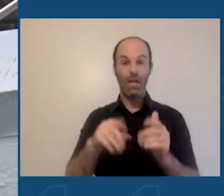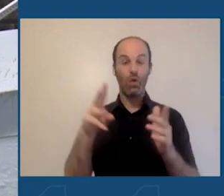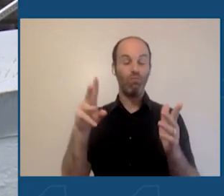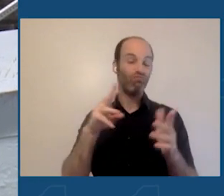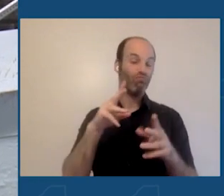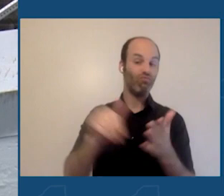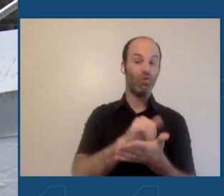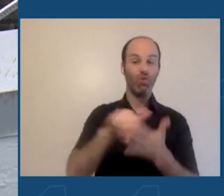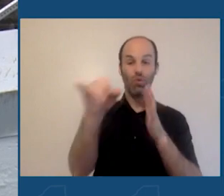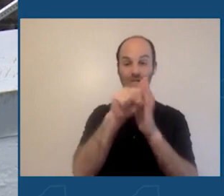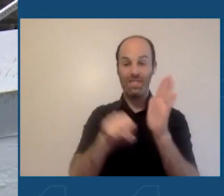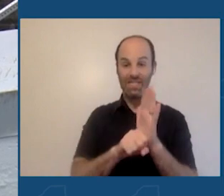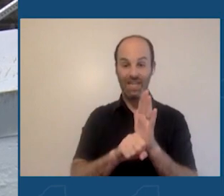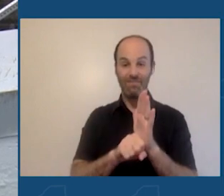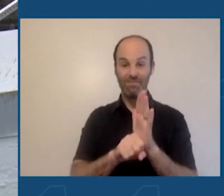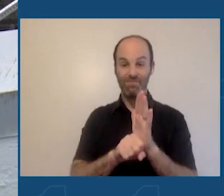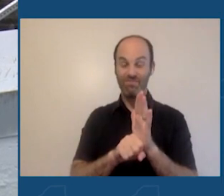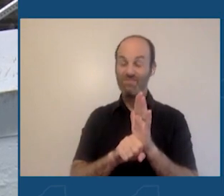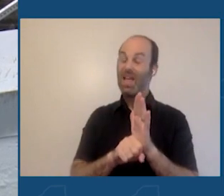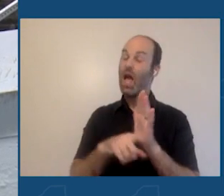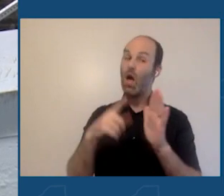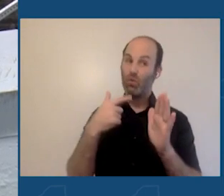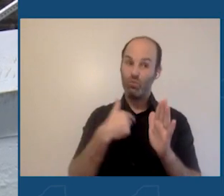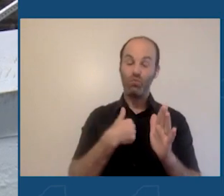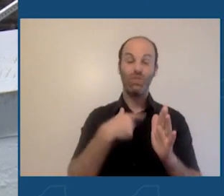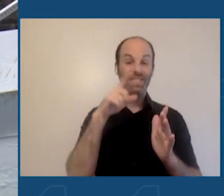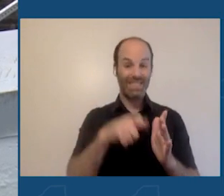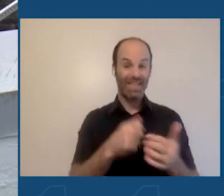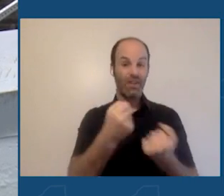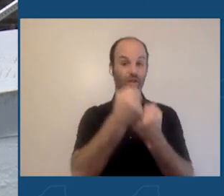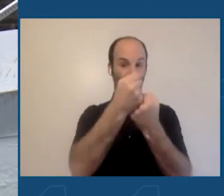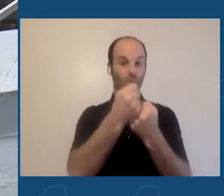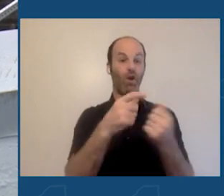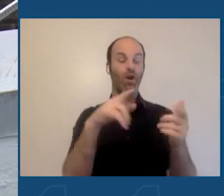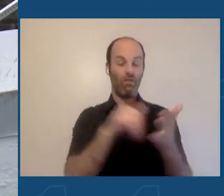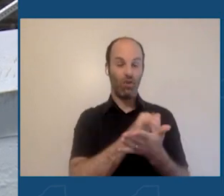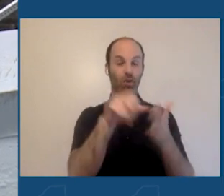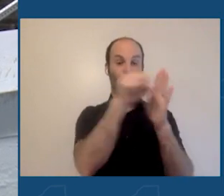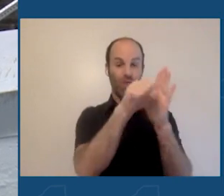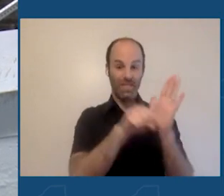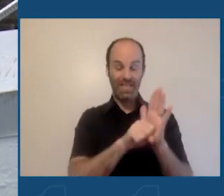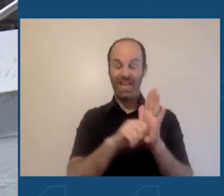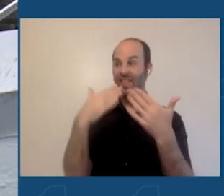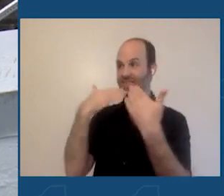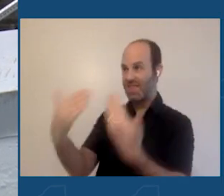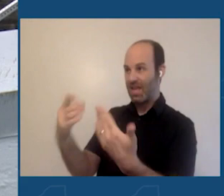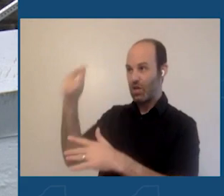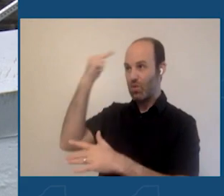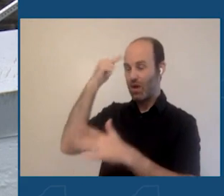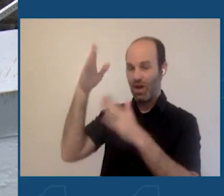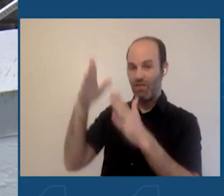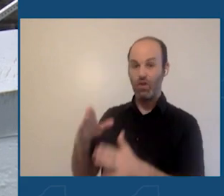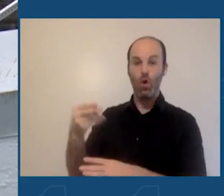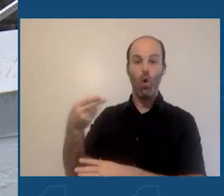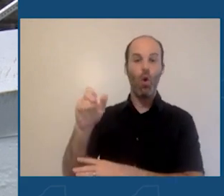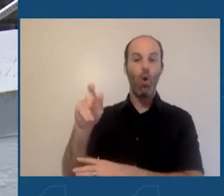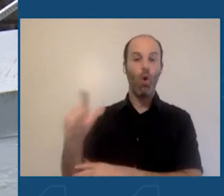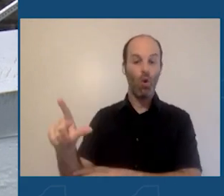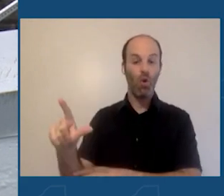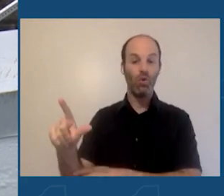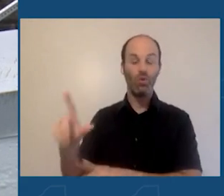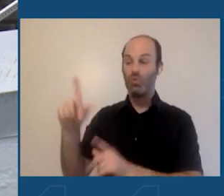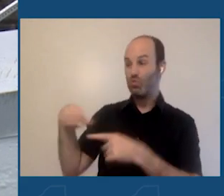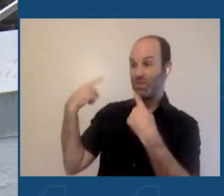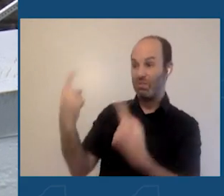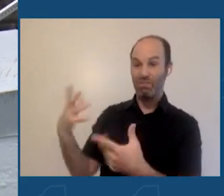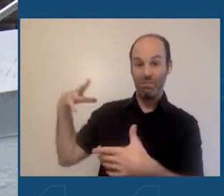support of New York State, and I would like to especially thank Governor Kathy Hochul, who has been involved from this effort from